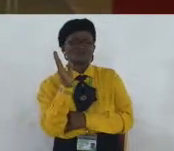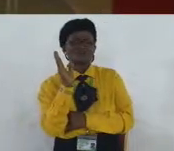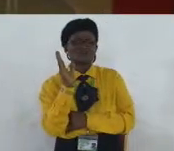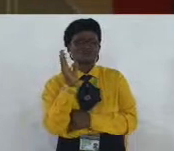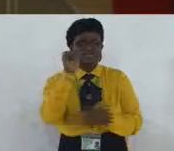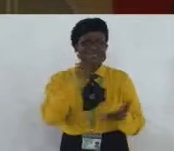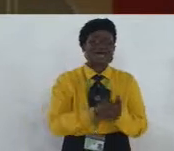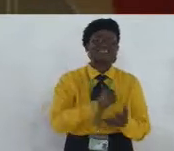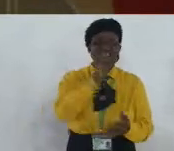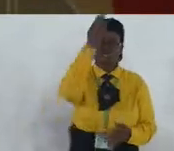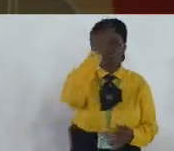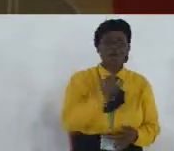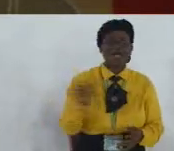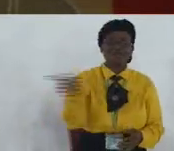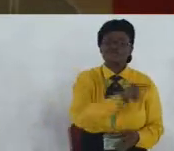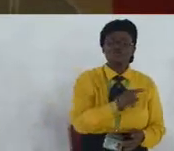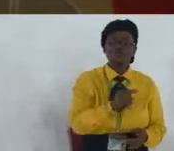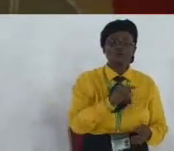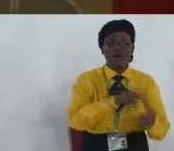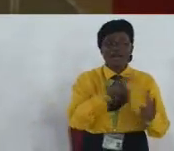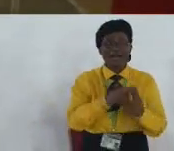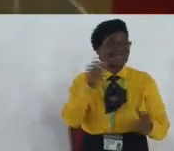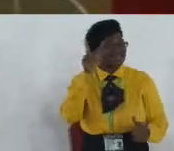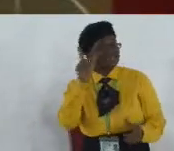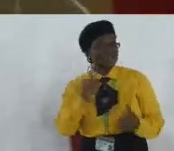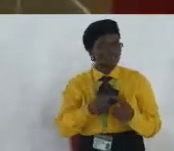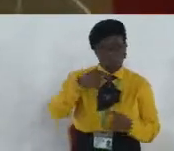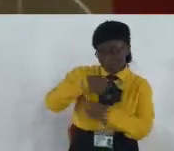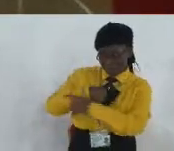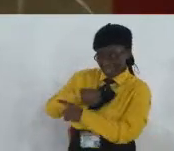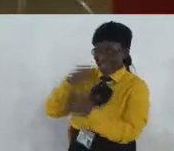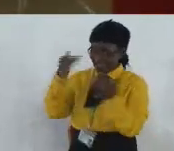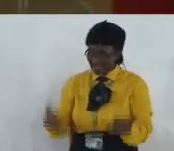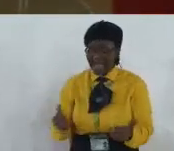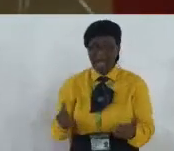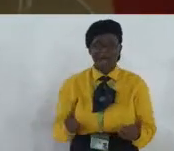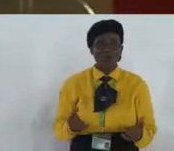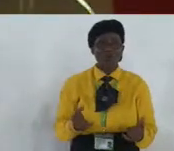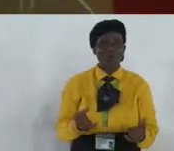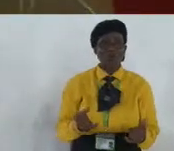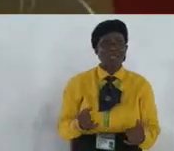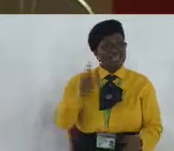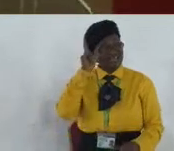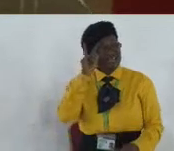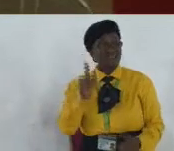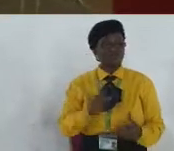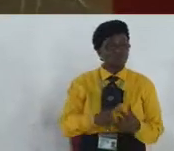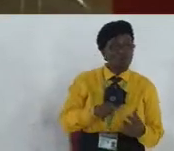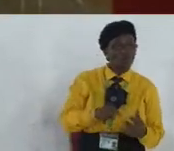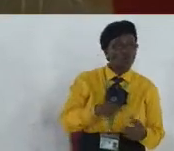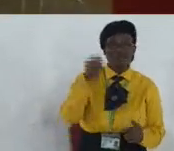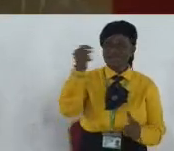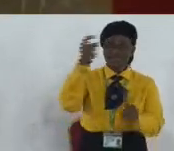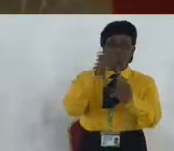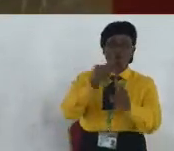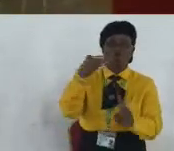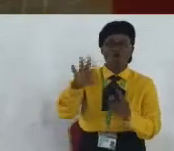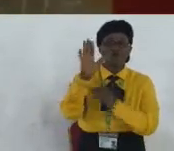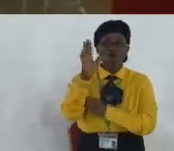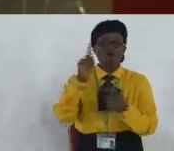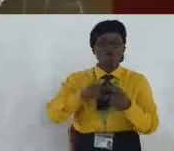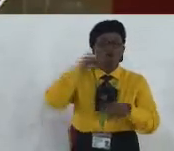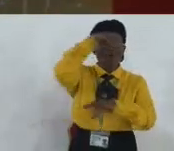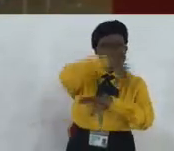That's why you would rather listen to news than listen to the sermon, than listen to the word of God. But tonight